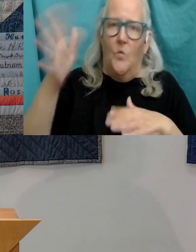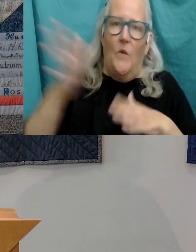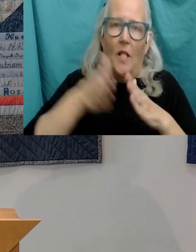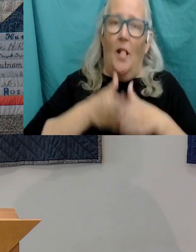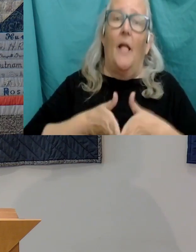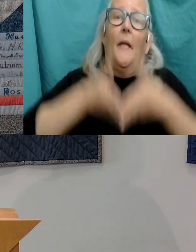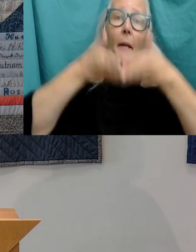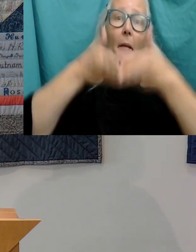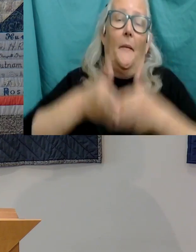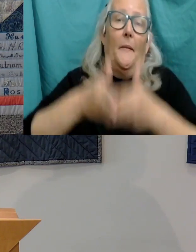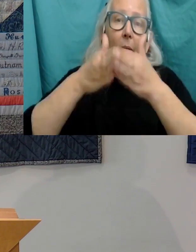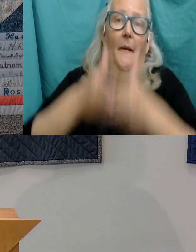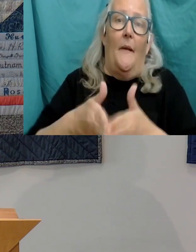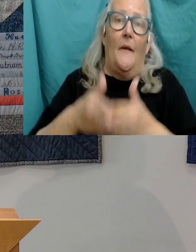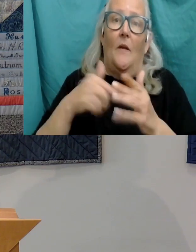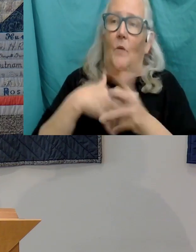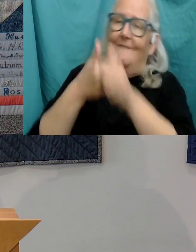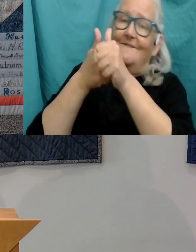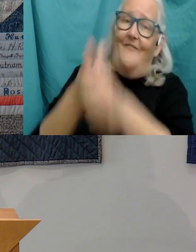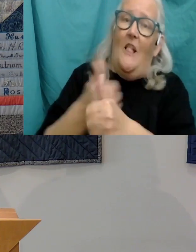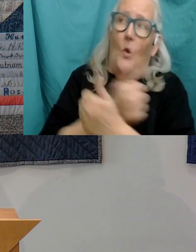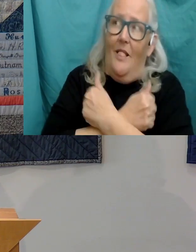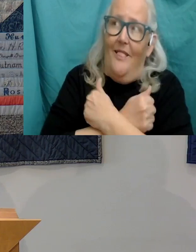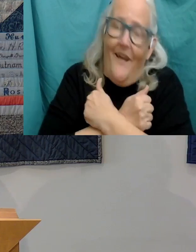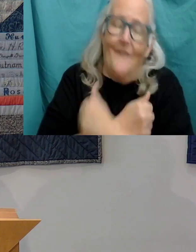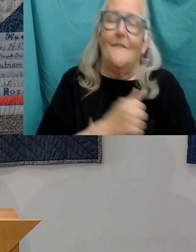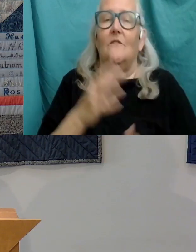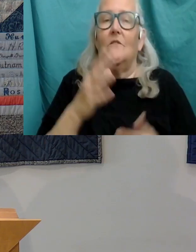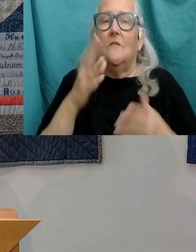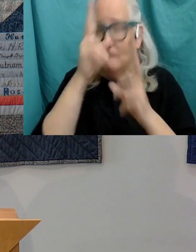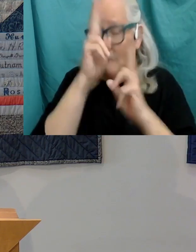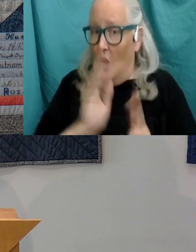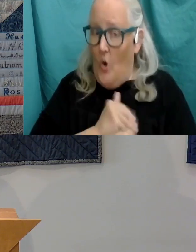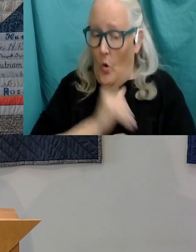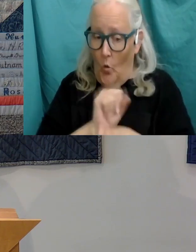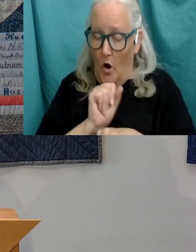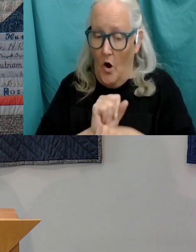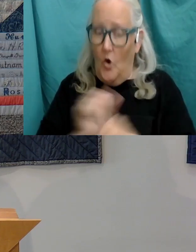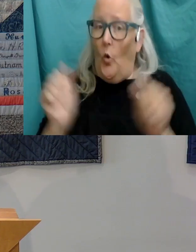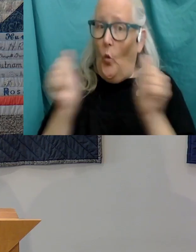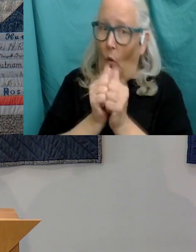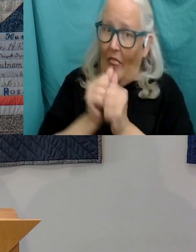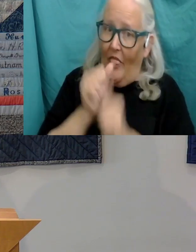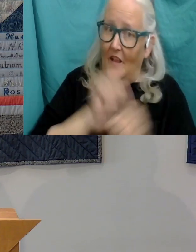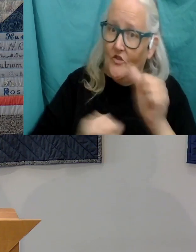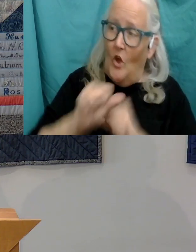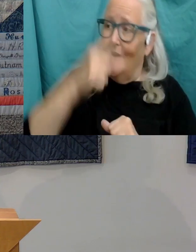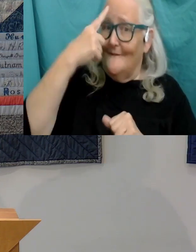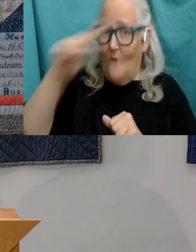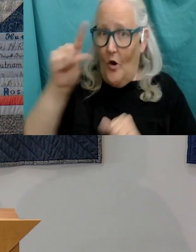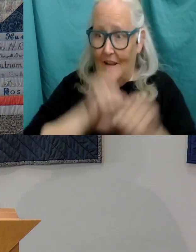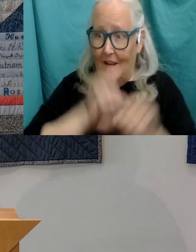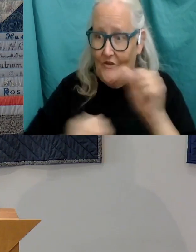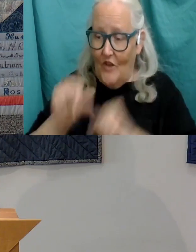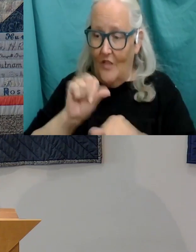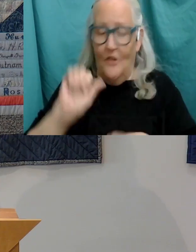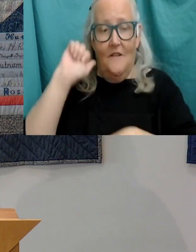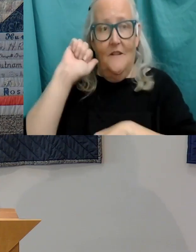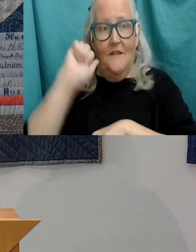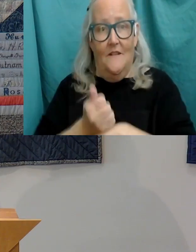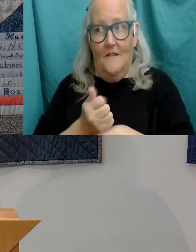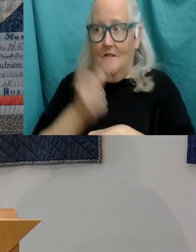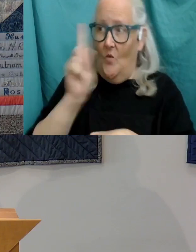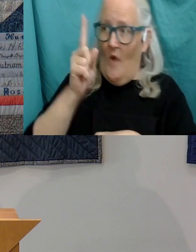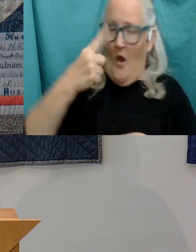love, honoring the work we do with and for each other, setting our course for mutual liberation.